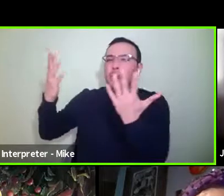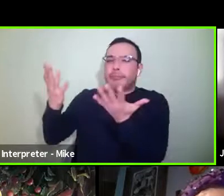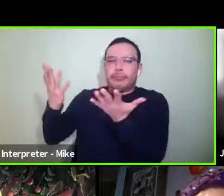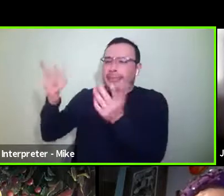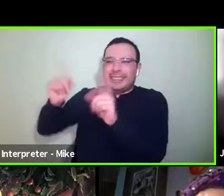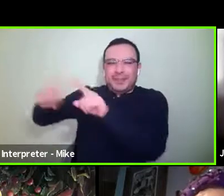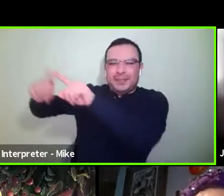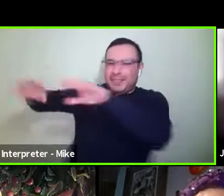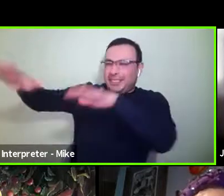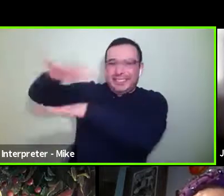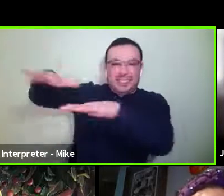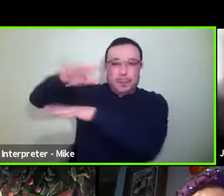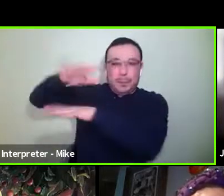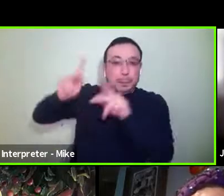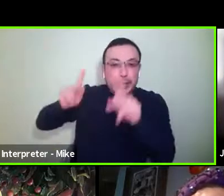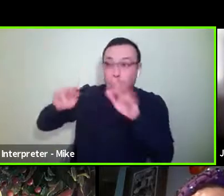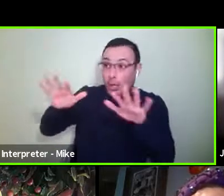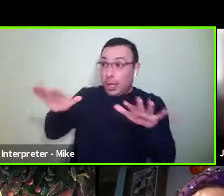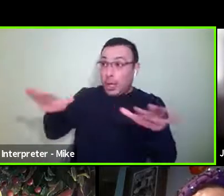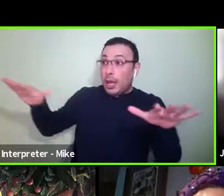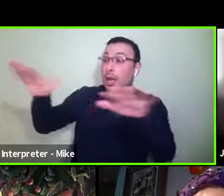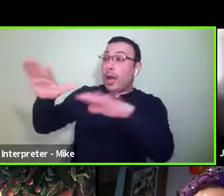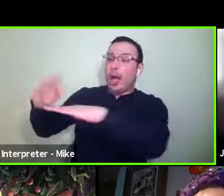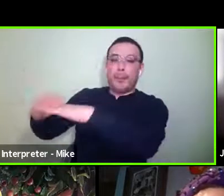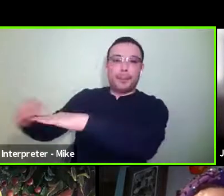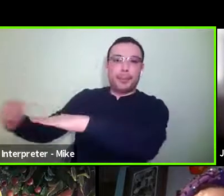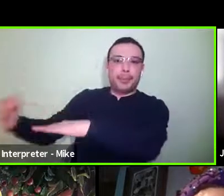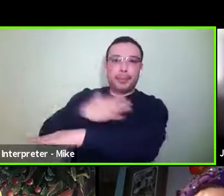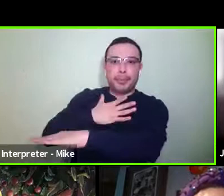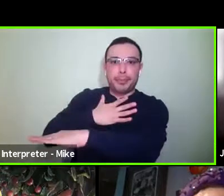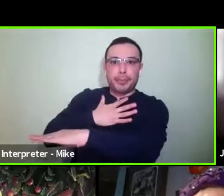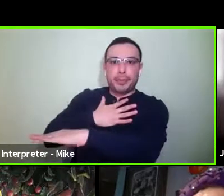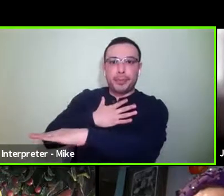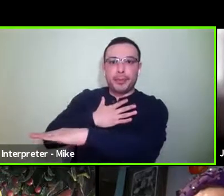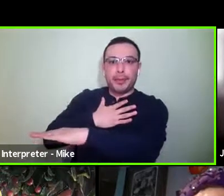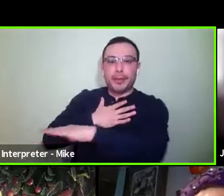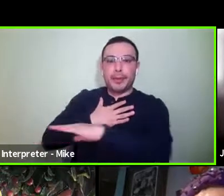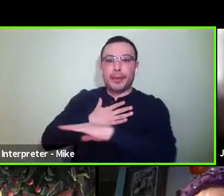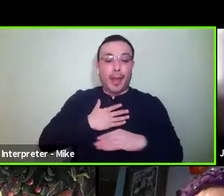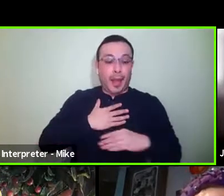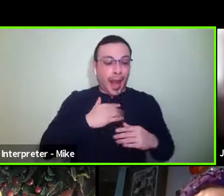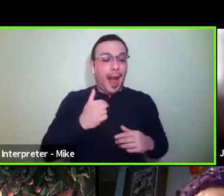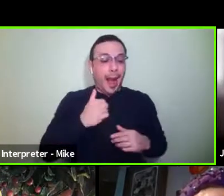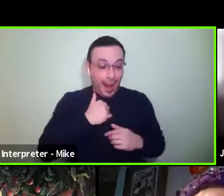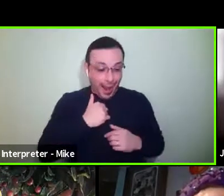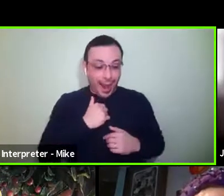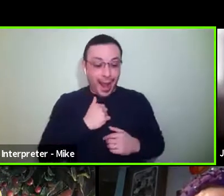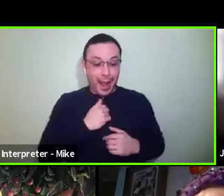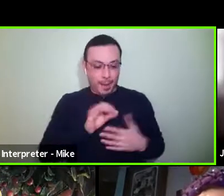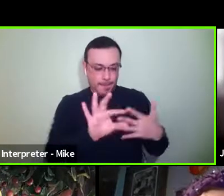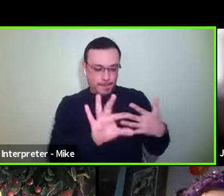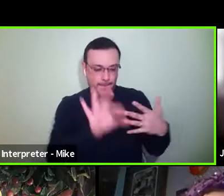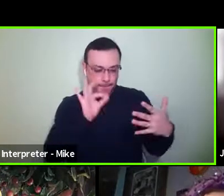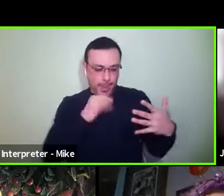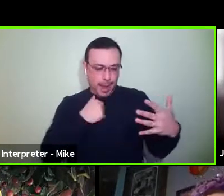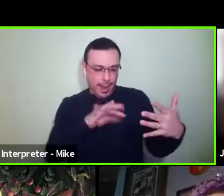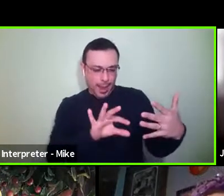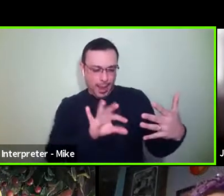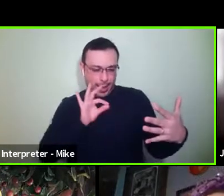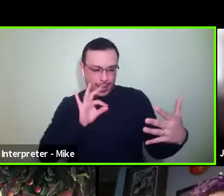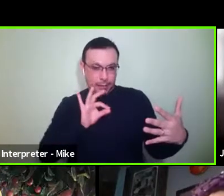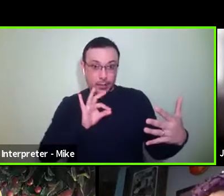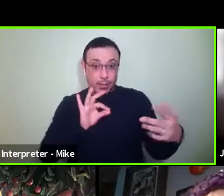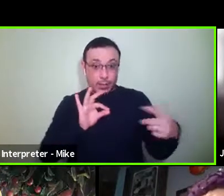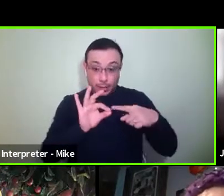those choices are often not really choices at all if you live in a society that's set up in a